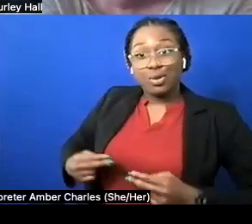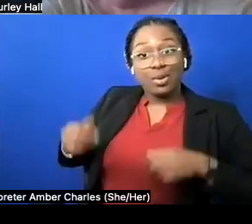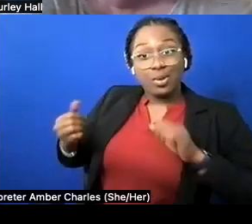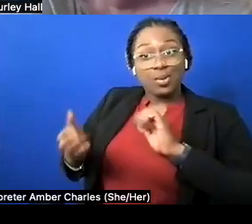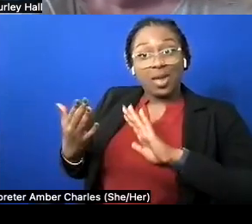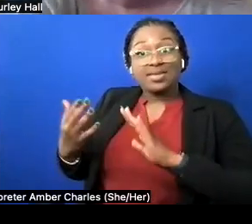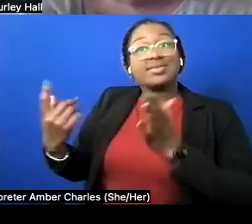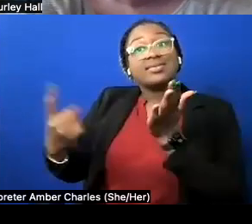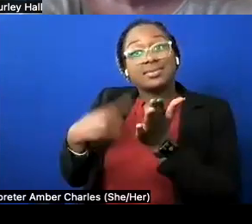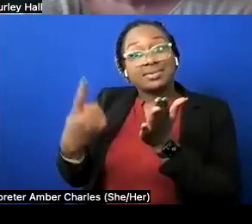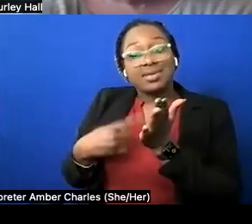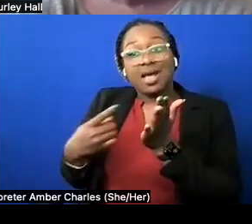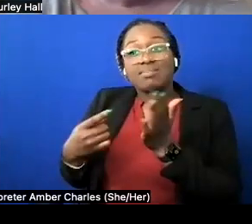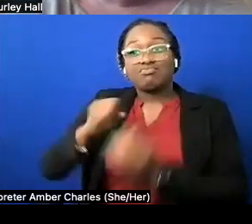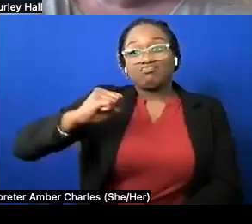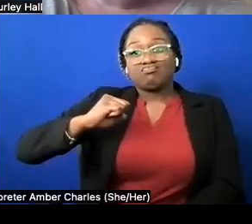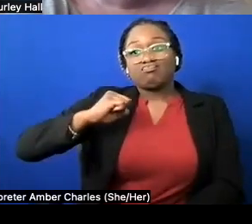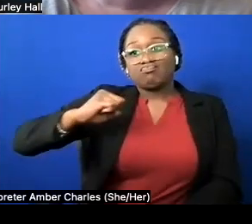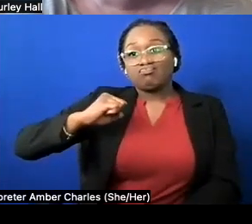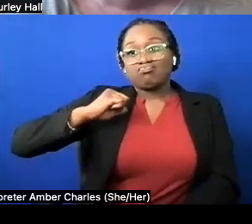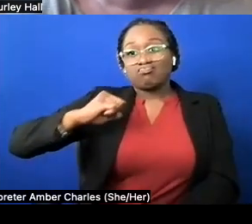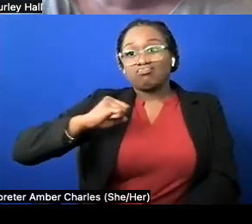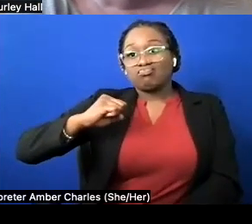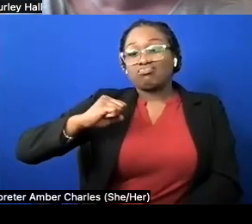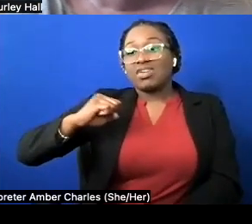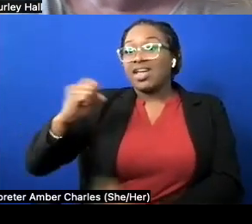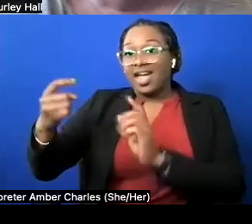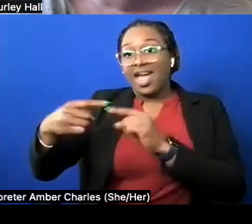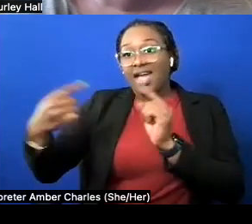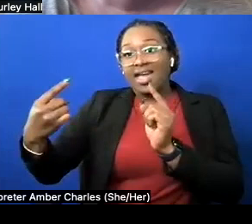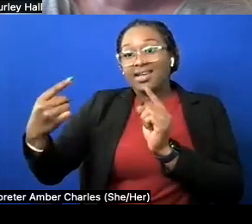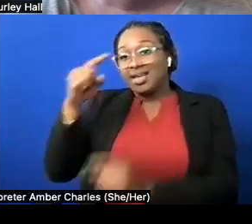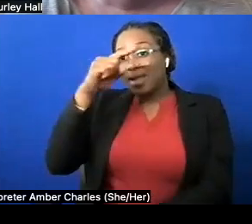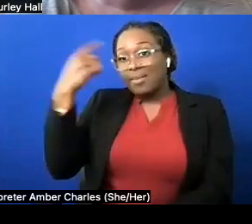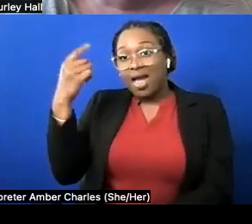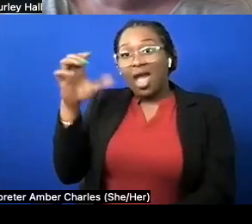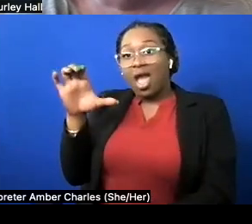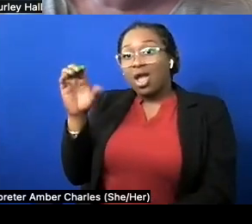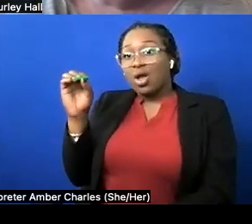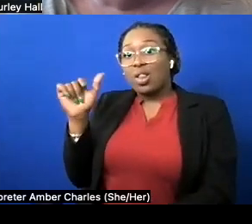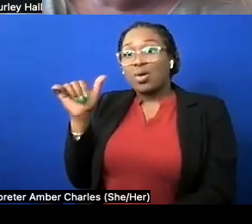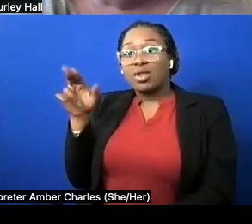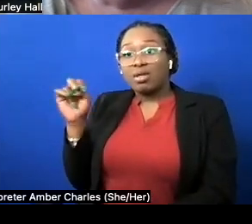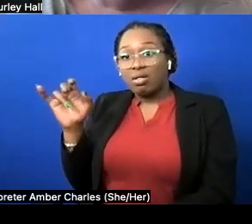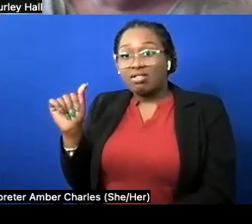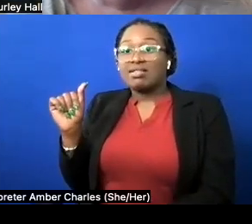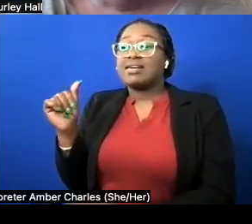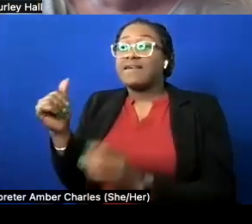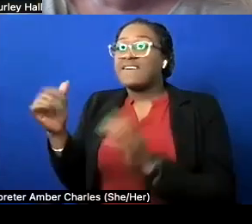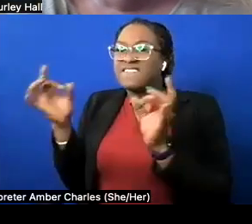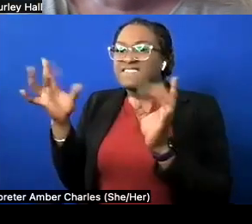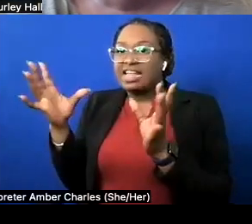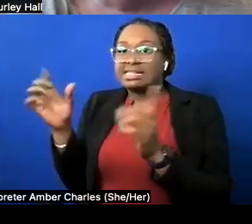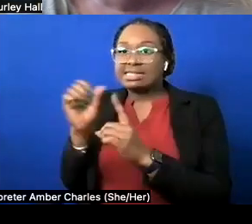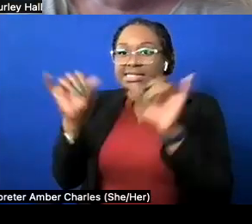sometimes resistance in an anti-Black colonial violent system lives in